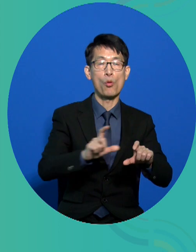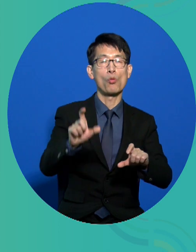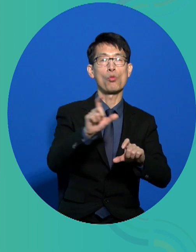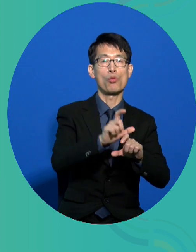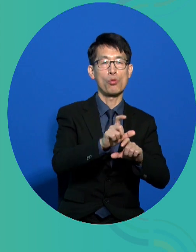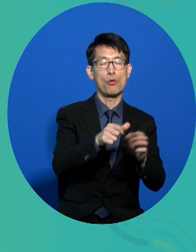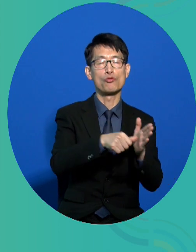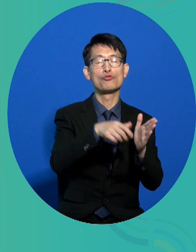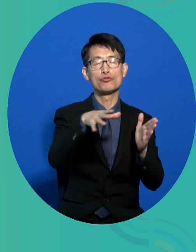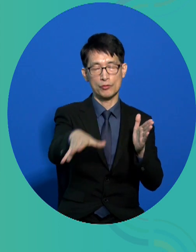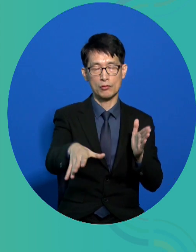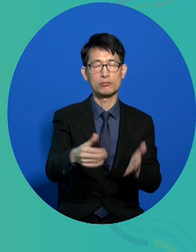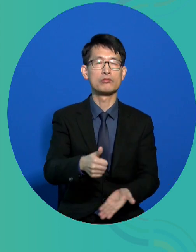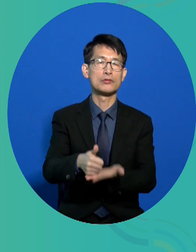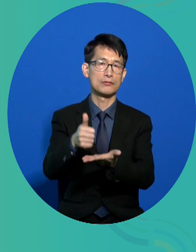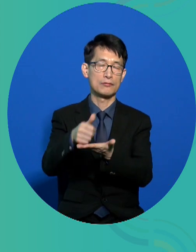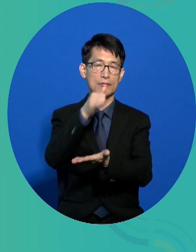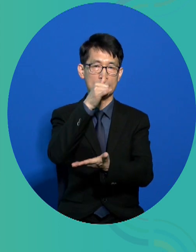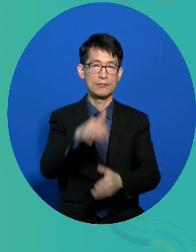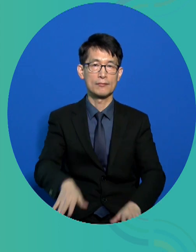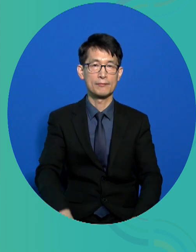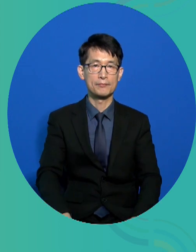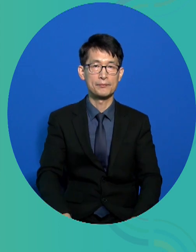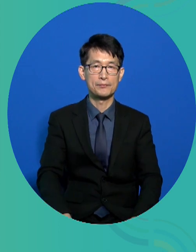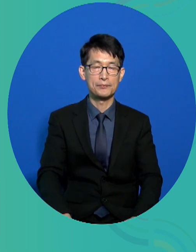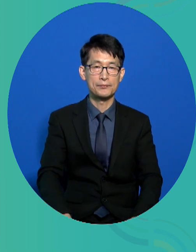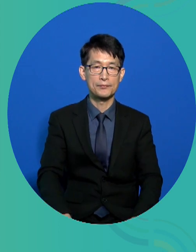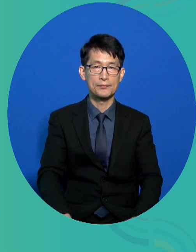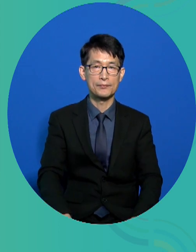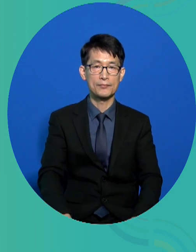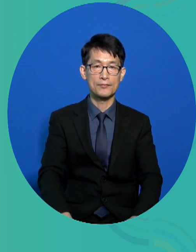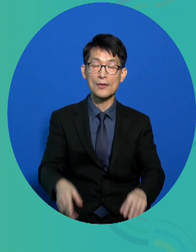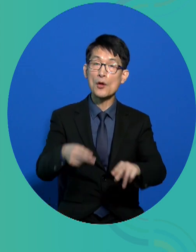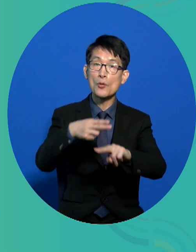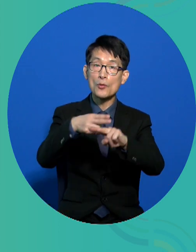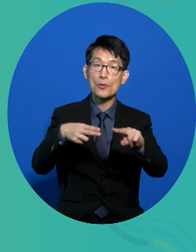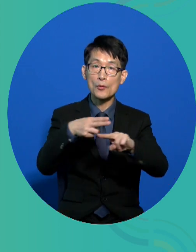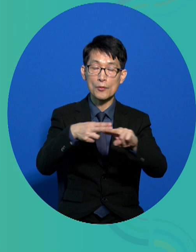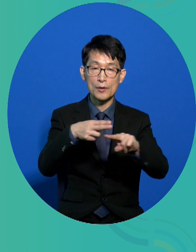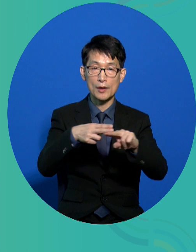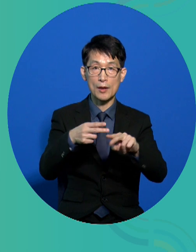And it's true not just for the monk Cheong-gwan,